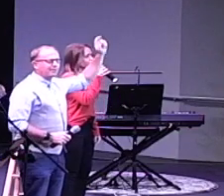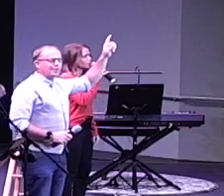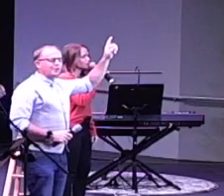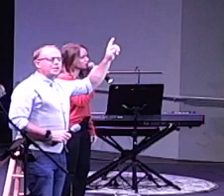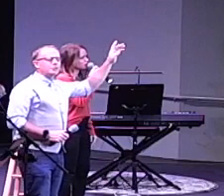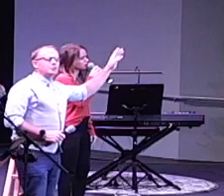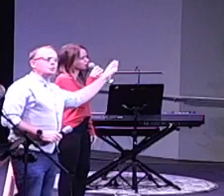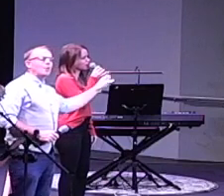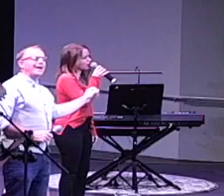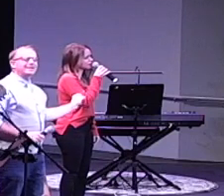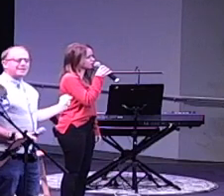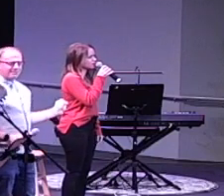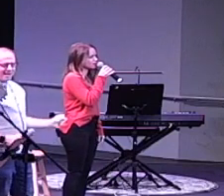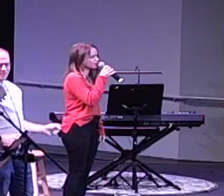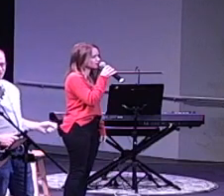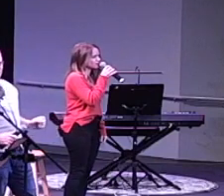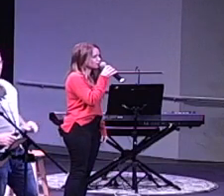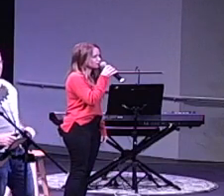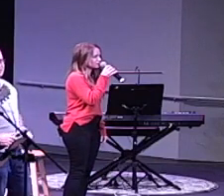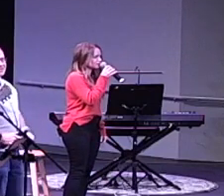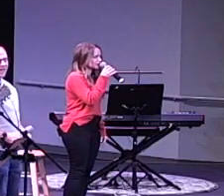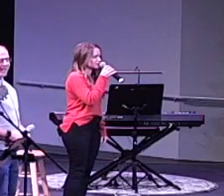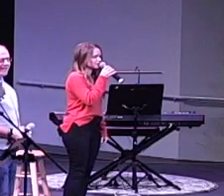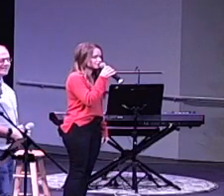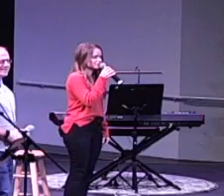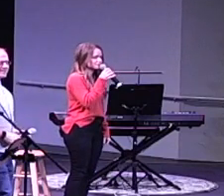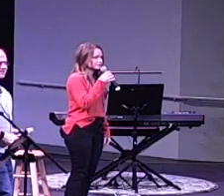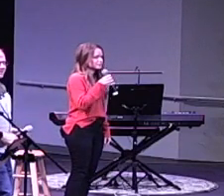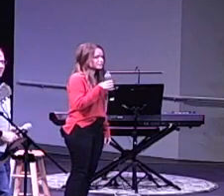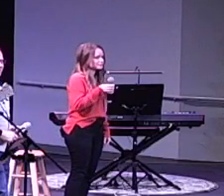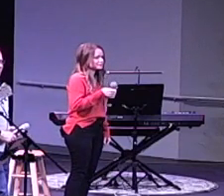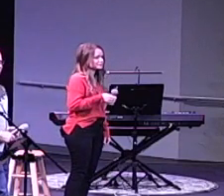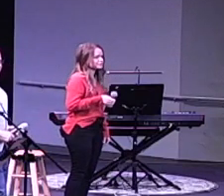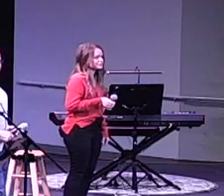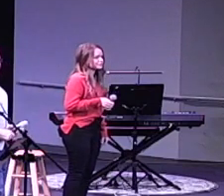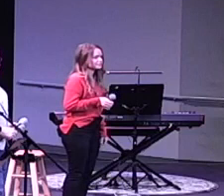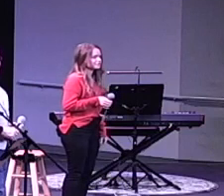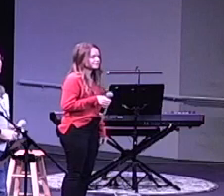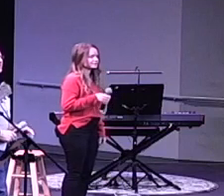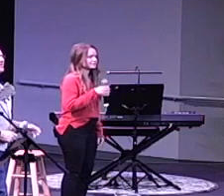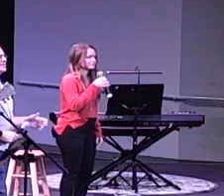away. My morning grew quiet, my feet rose to dance.